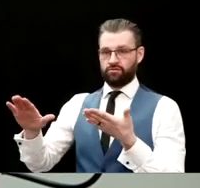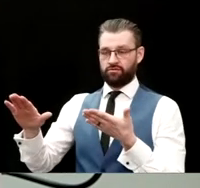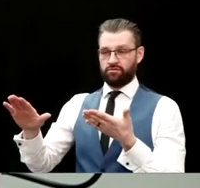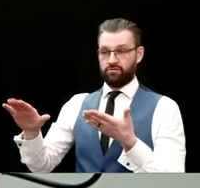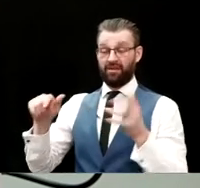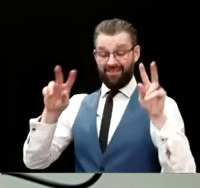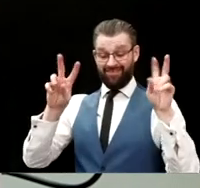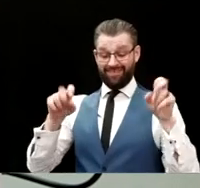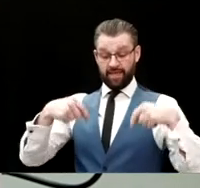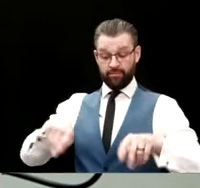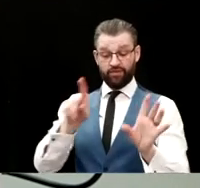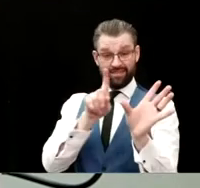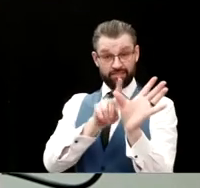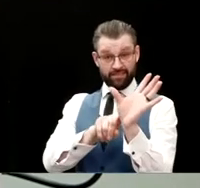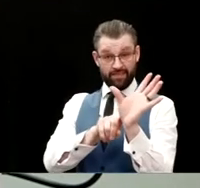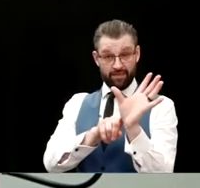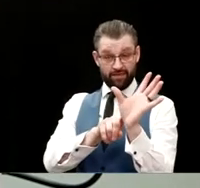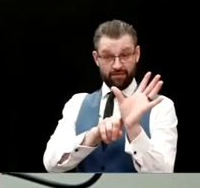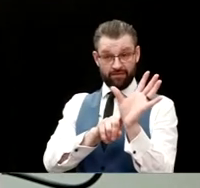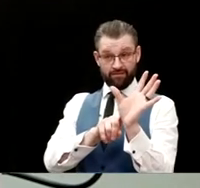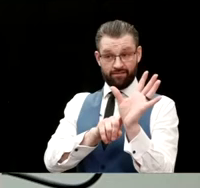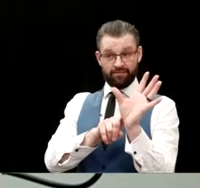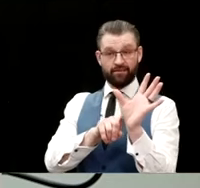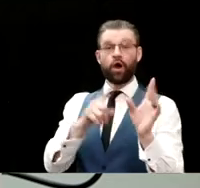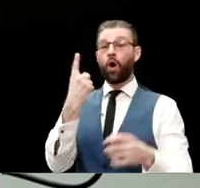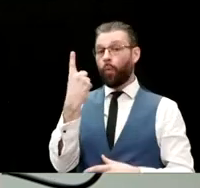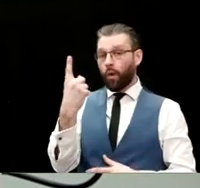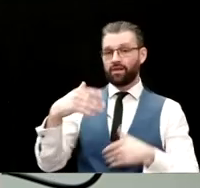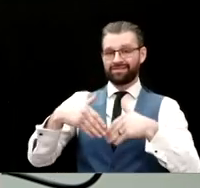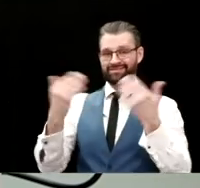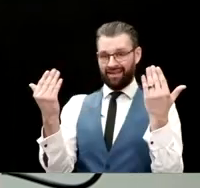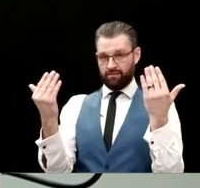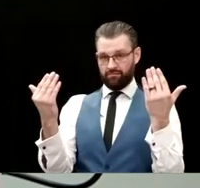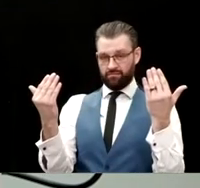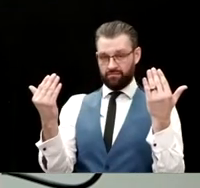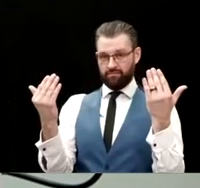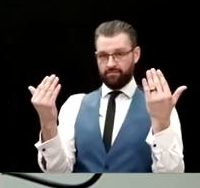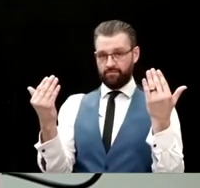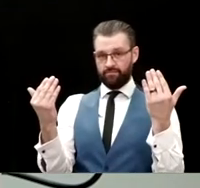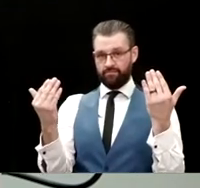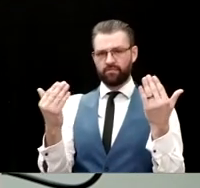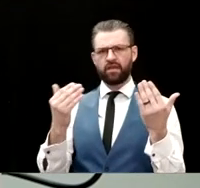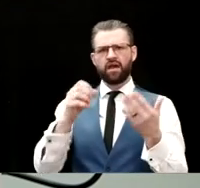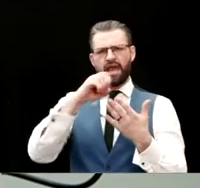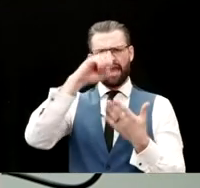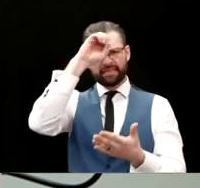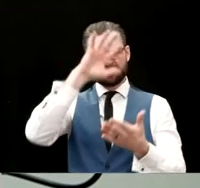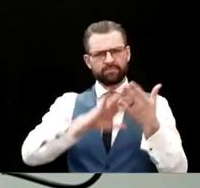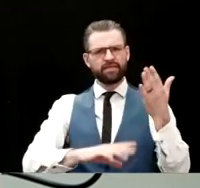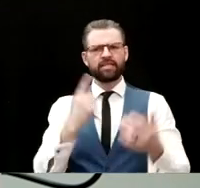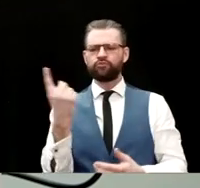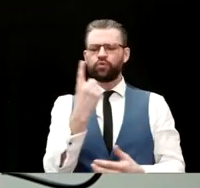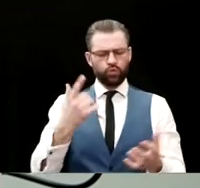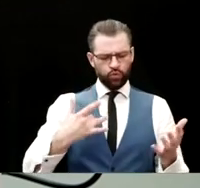year, chosen by the Holocaust Memorial Day Trust, is One Day. The experiences of survivors